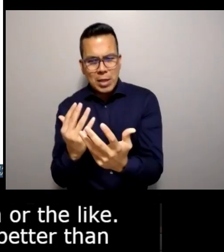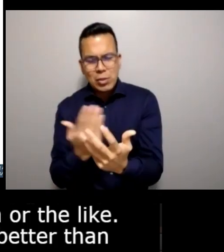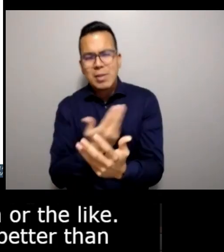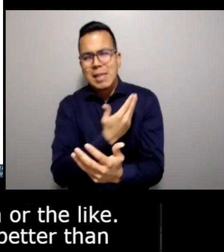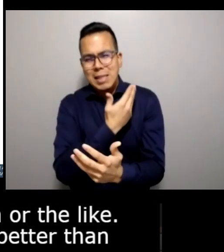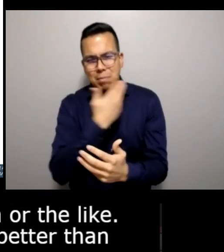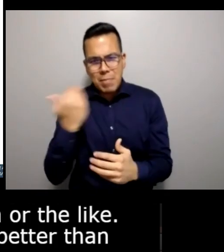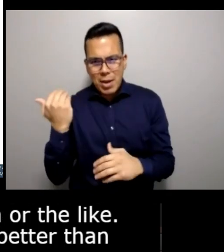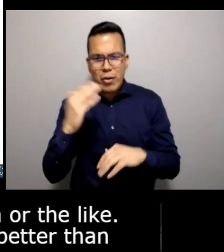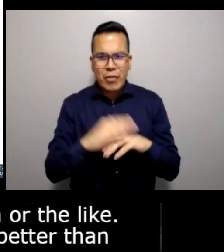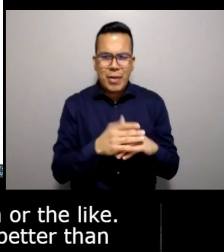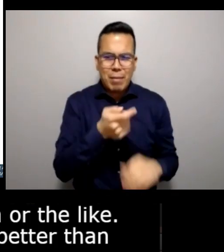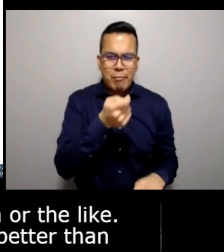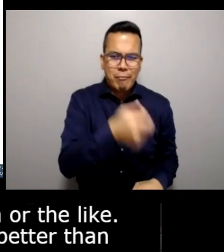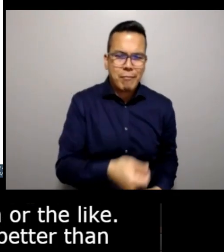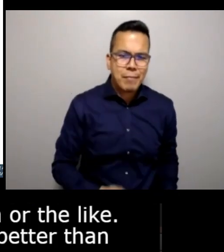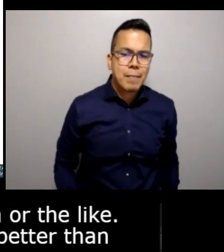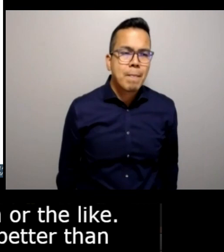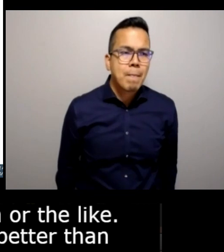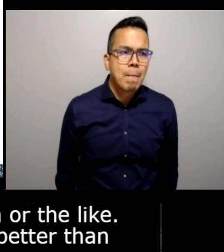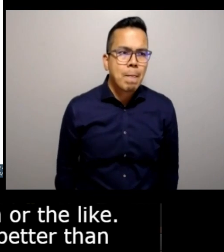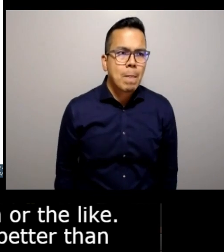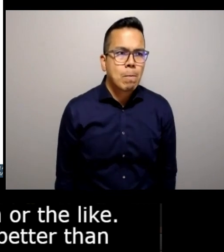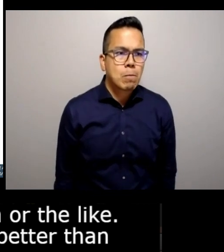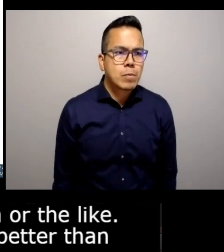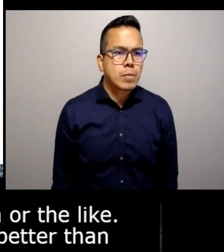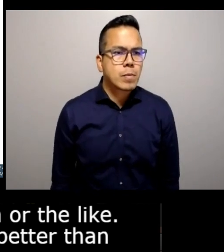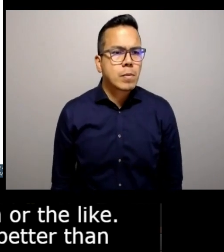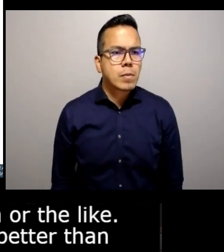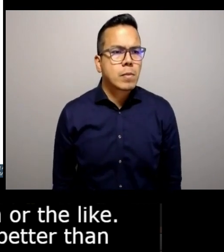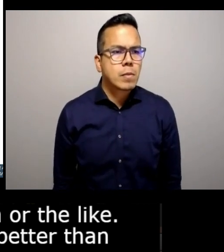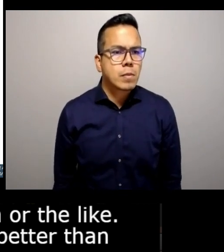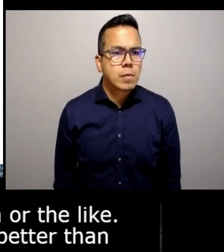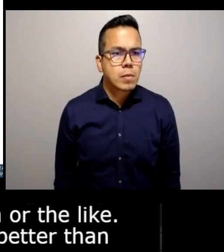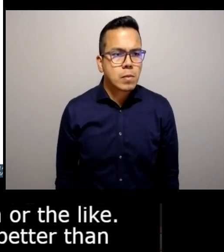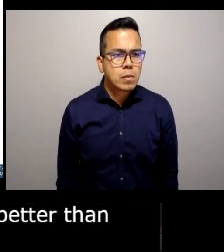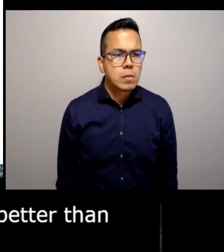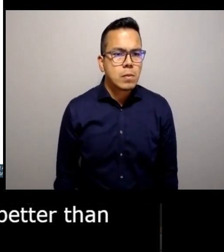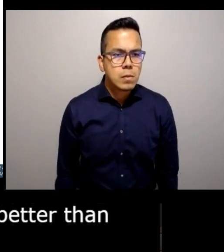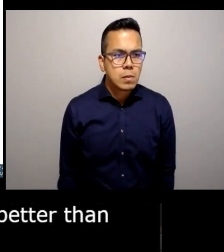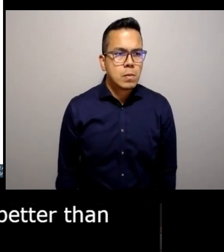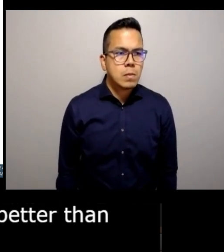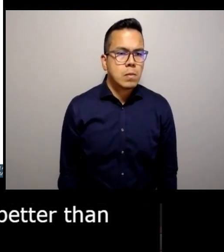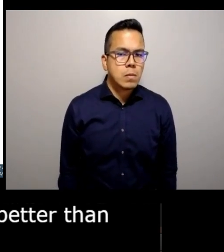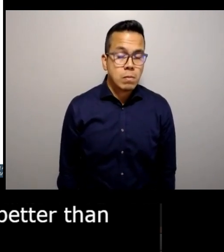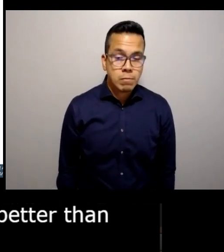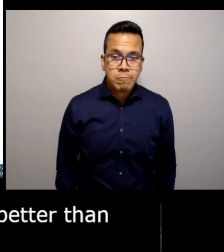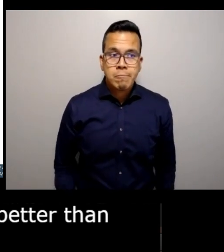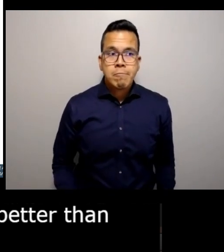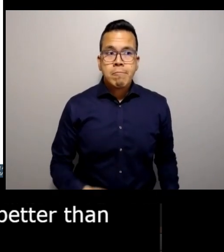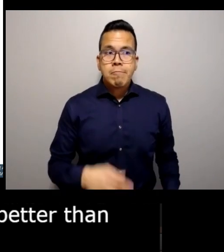to the point. Color and contrast are incredibly important issues.